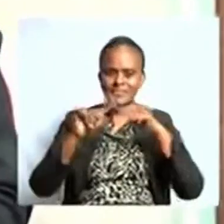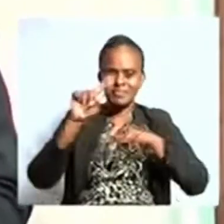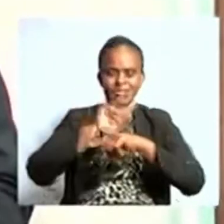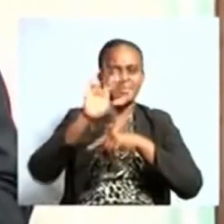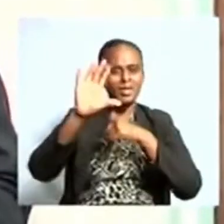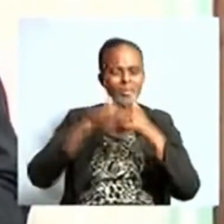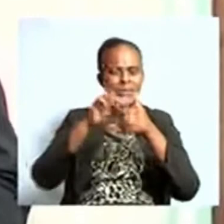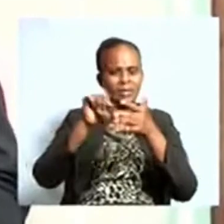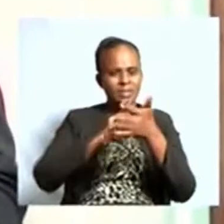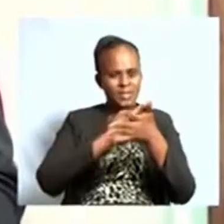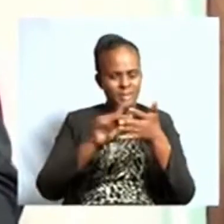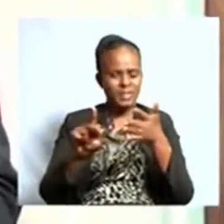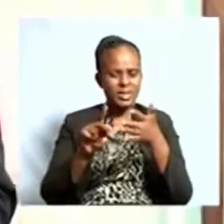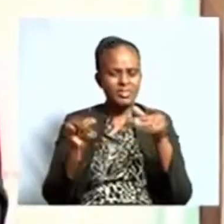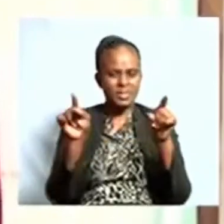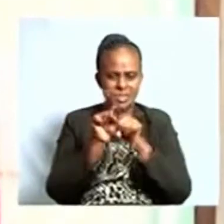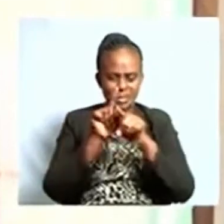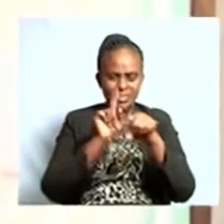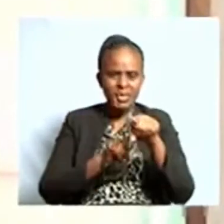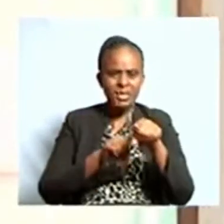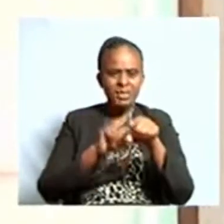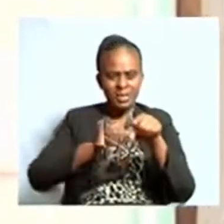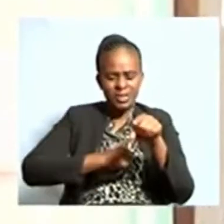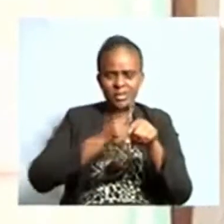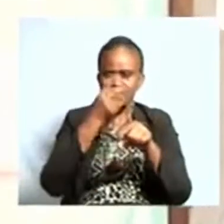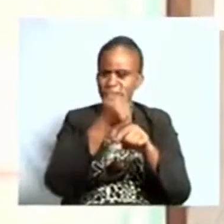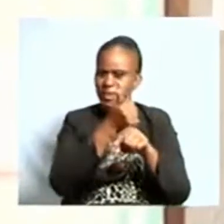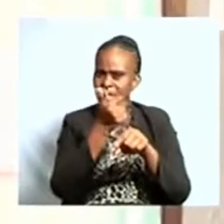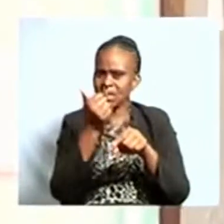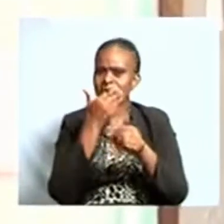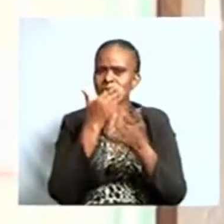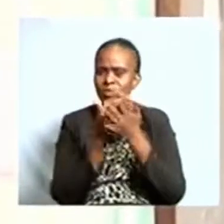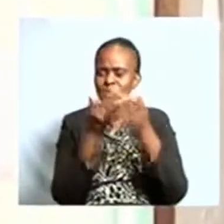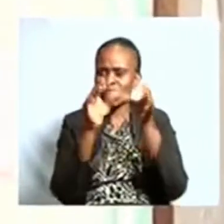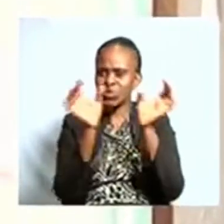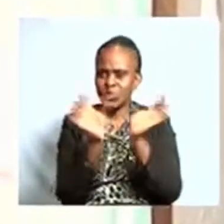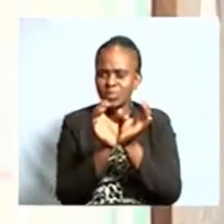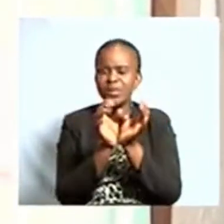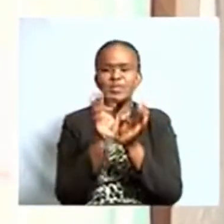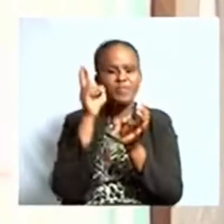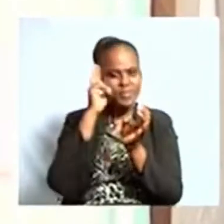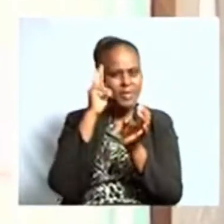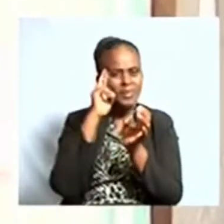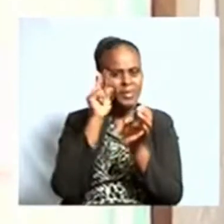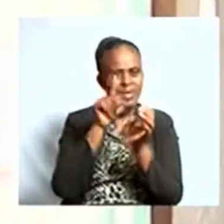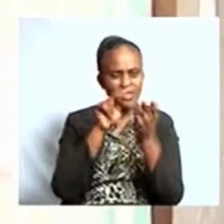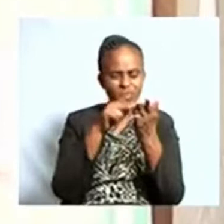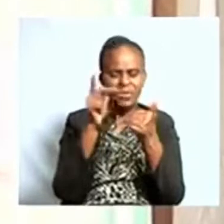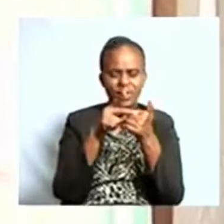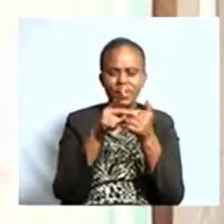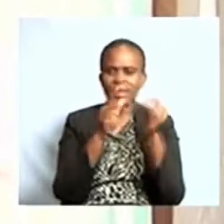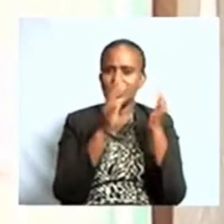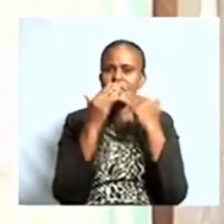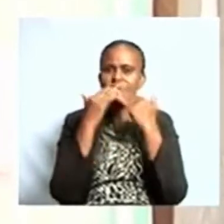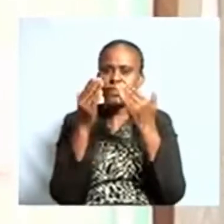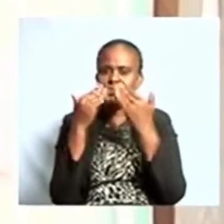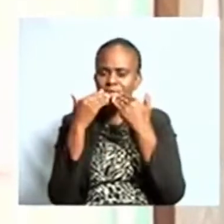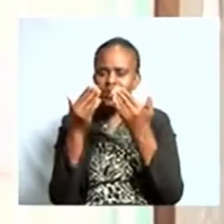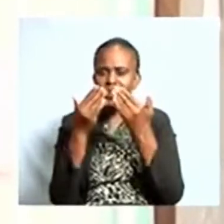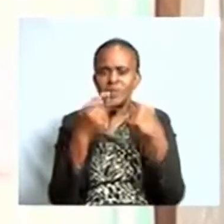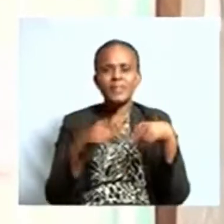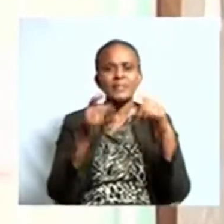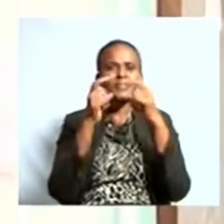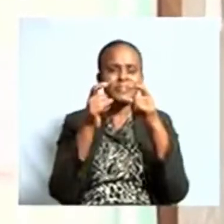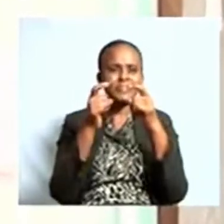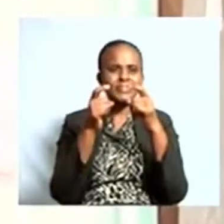back next week at the same time as we look at yet another interesting constituency. Remember, there's a program that is designed to appreciate the